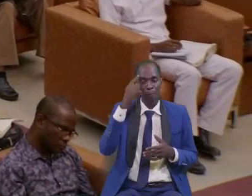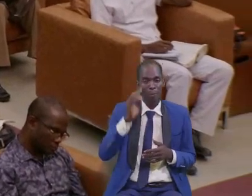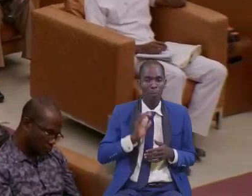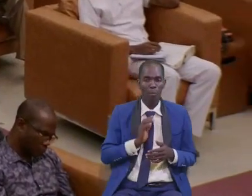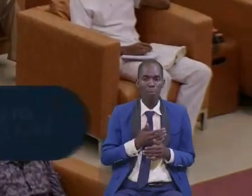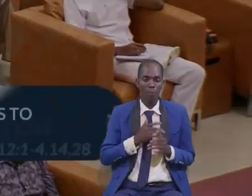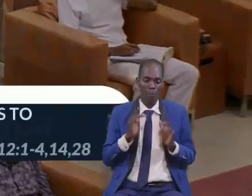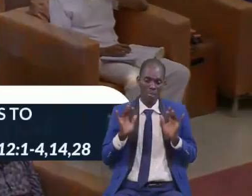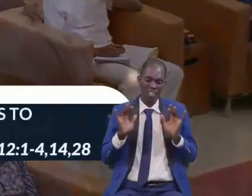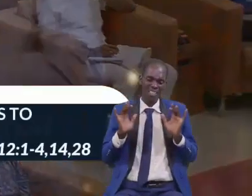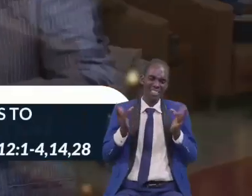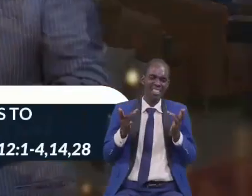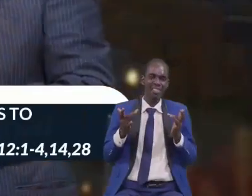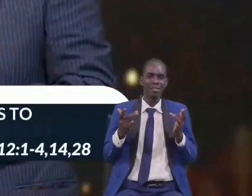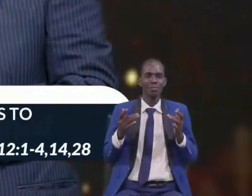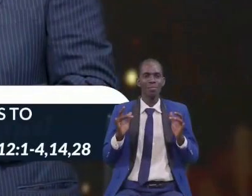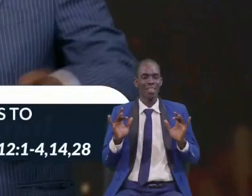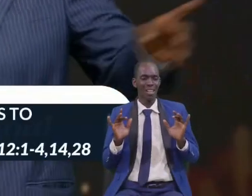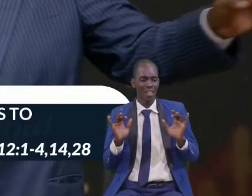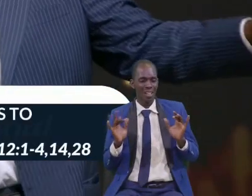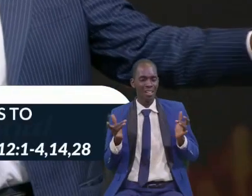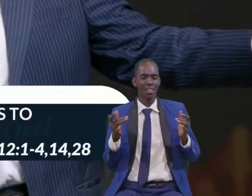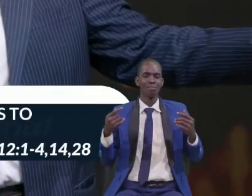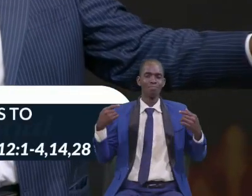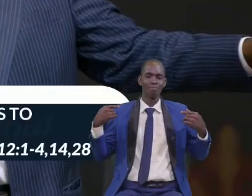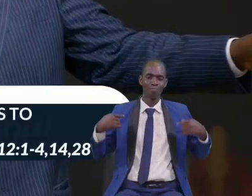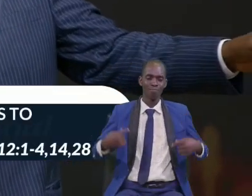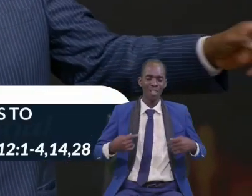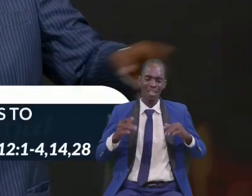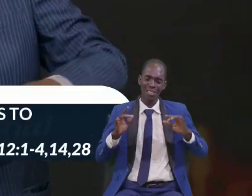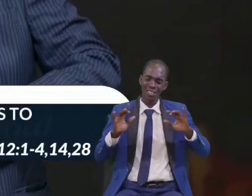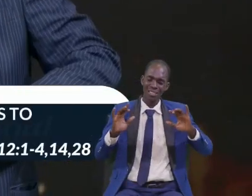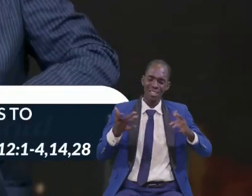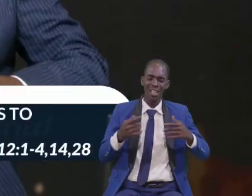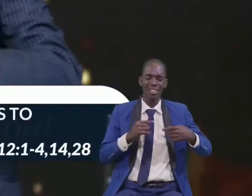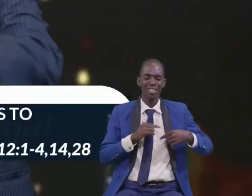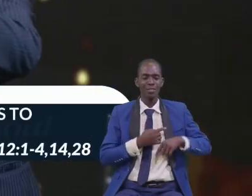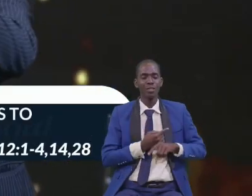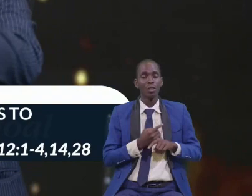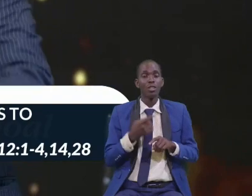affliction, shipwreck, light affliction, false brethren,